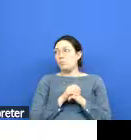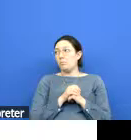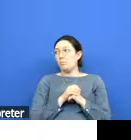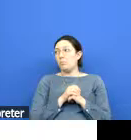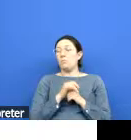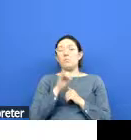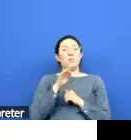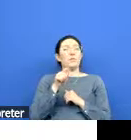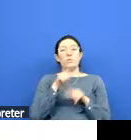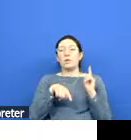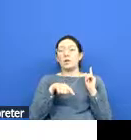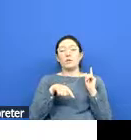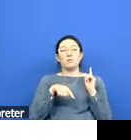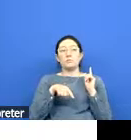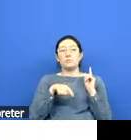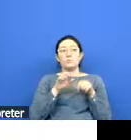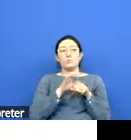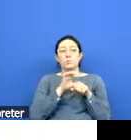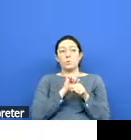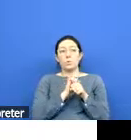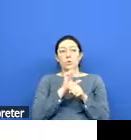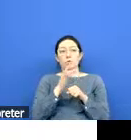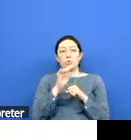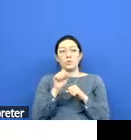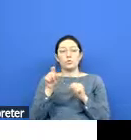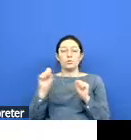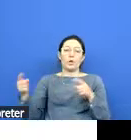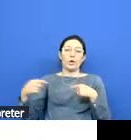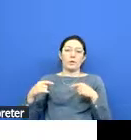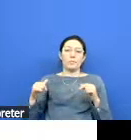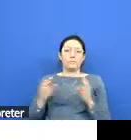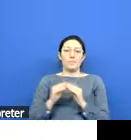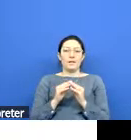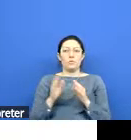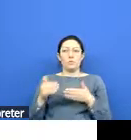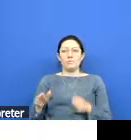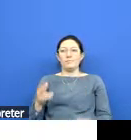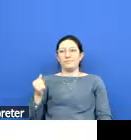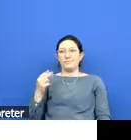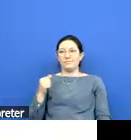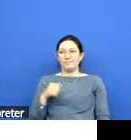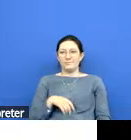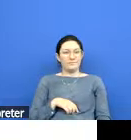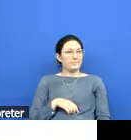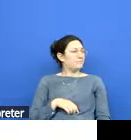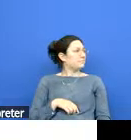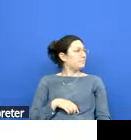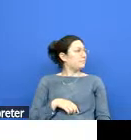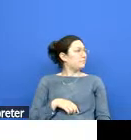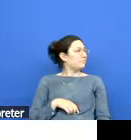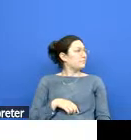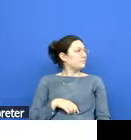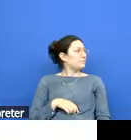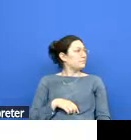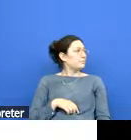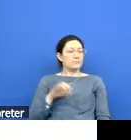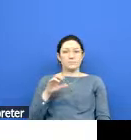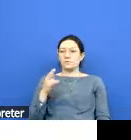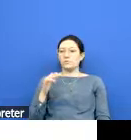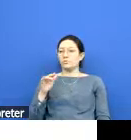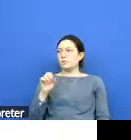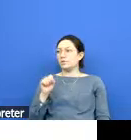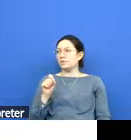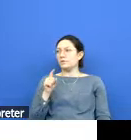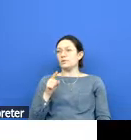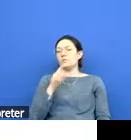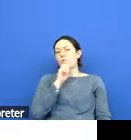If you're not able to get your computer working, Chris, why don't you come into the main meeting room? Well, Chris is, shall we